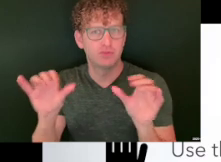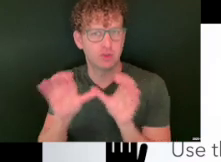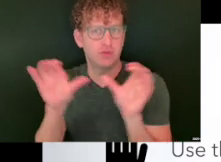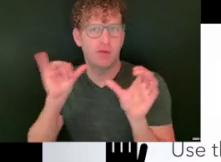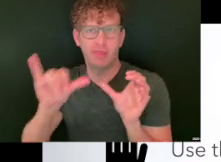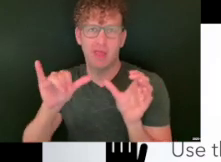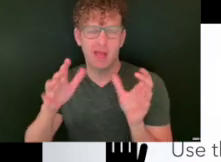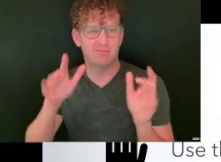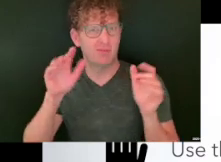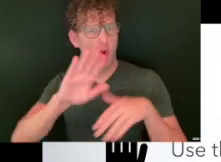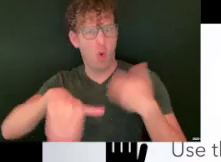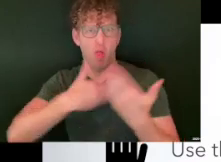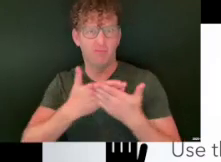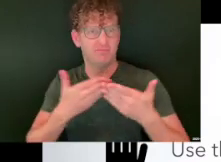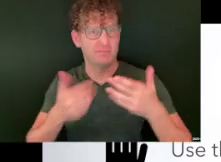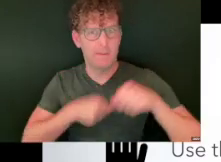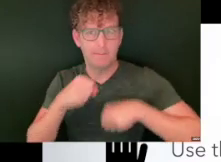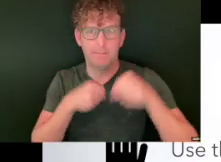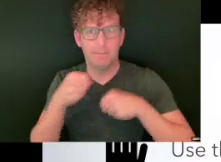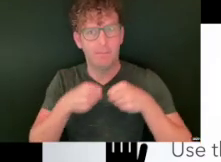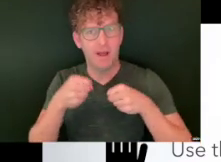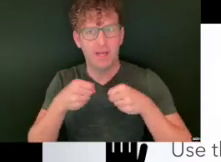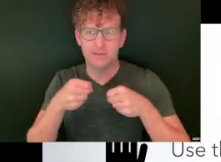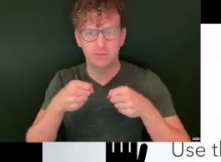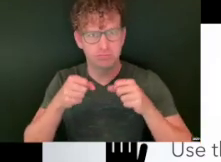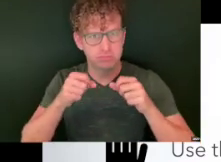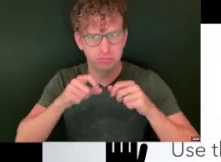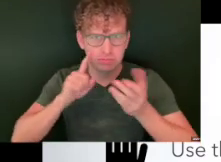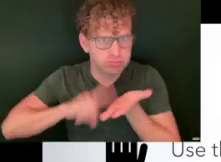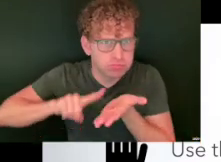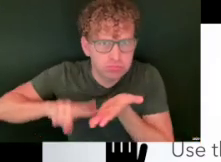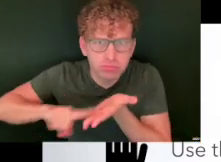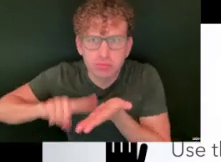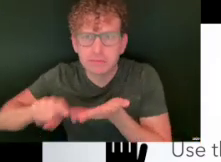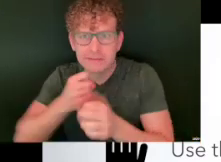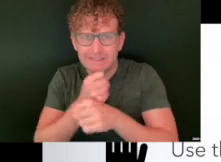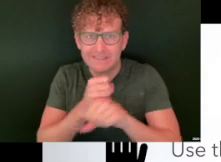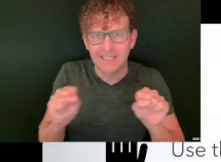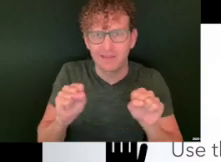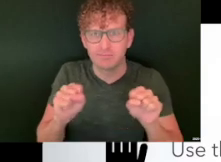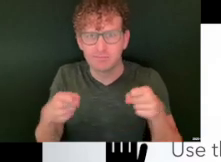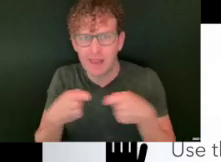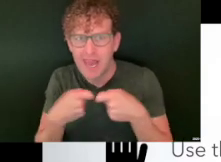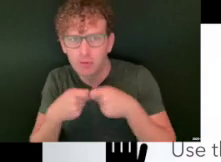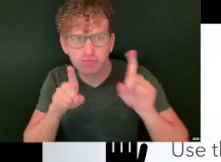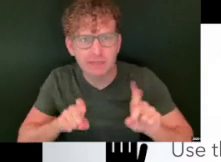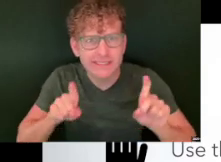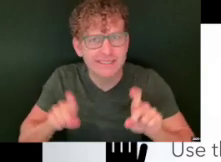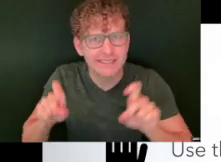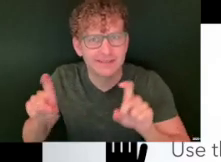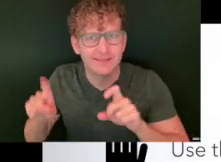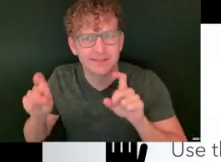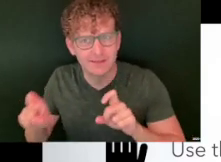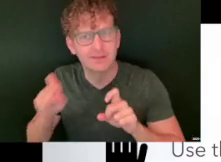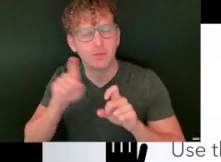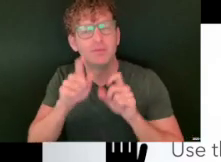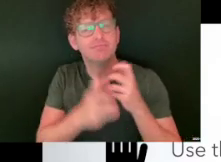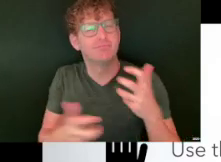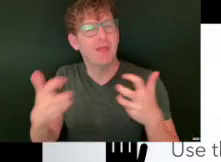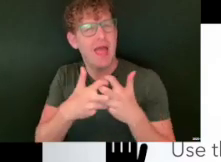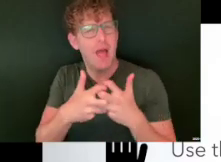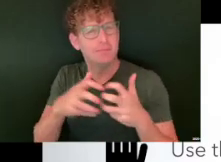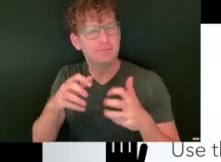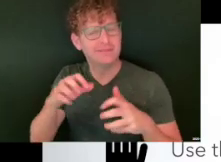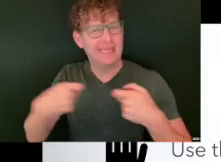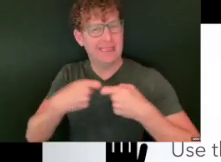function on Zoom. Or if you're calling in by phone, press #2 to ask a question